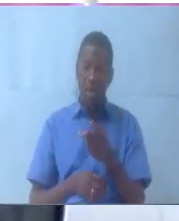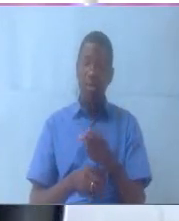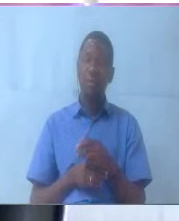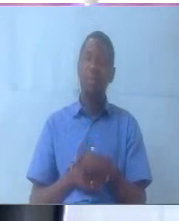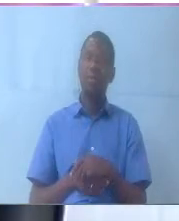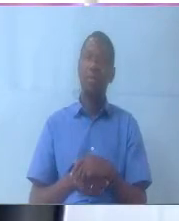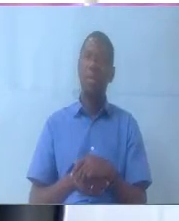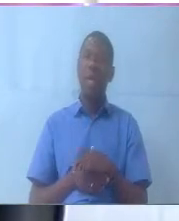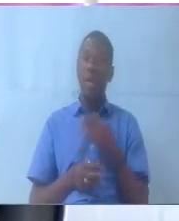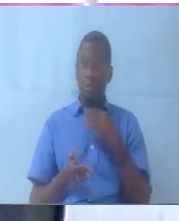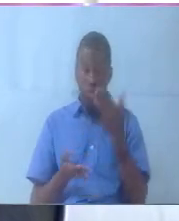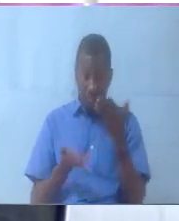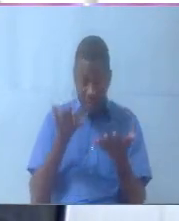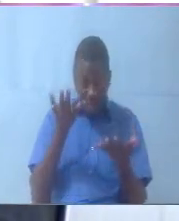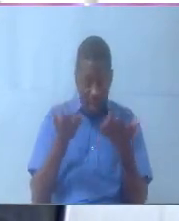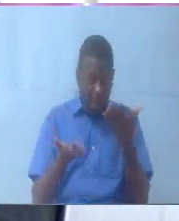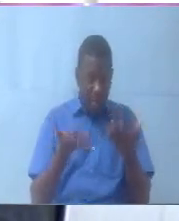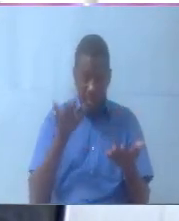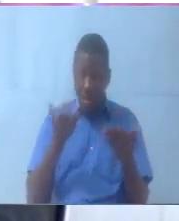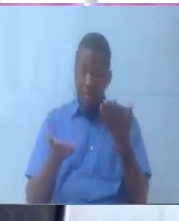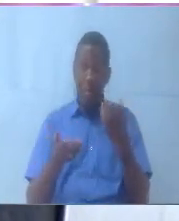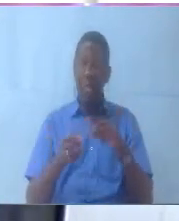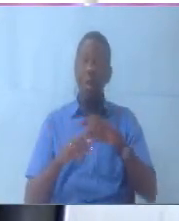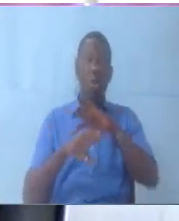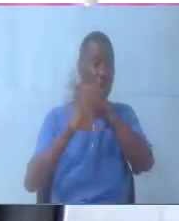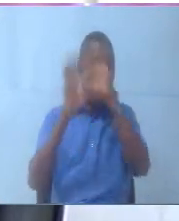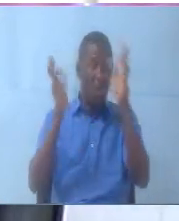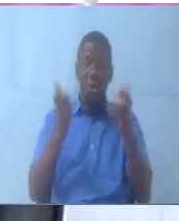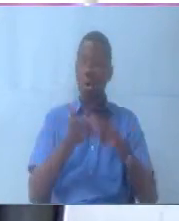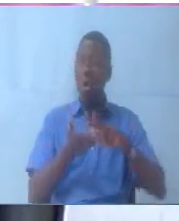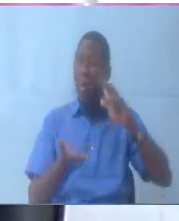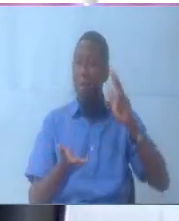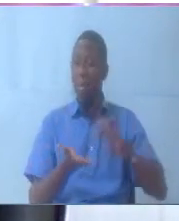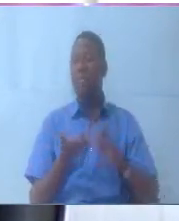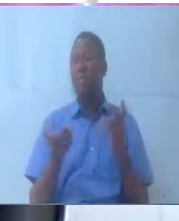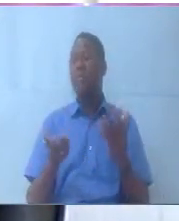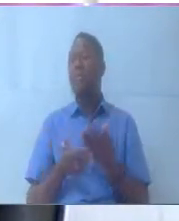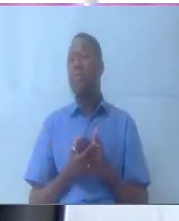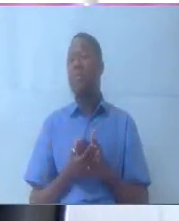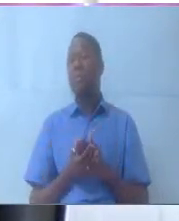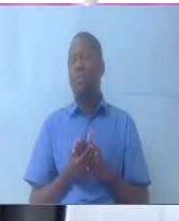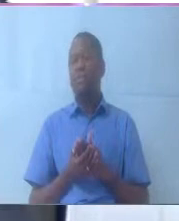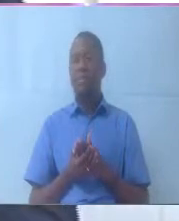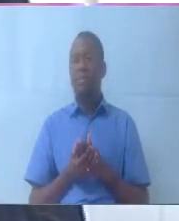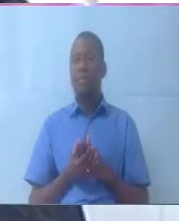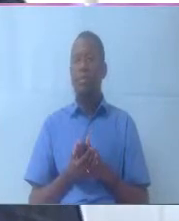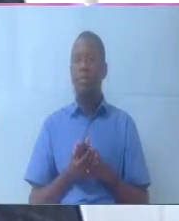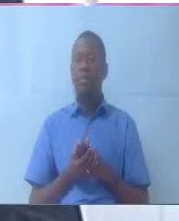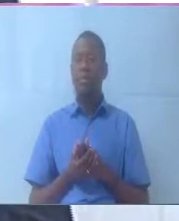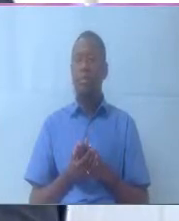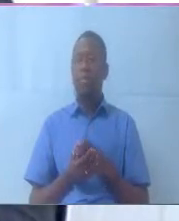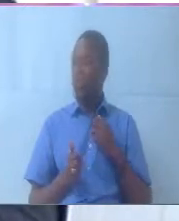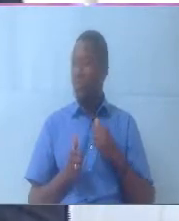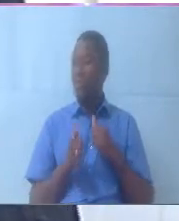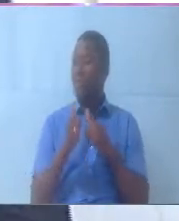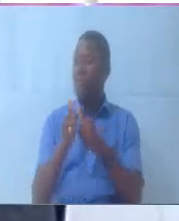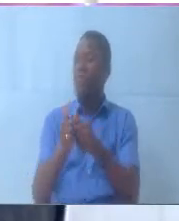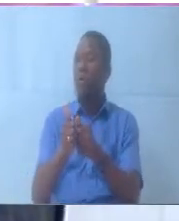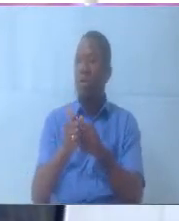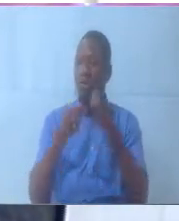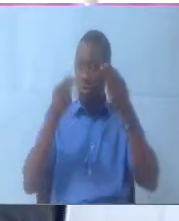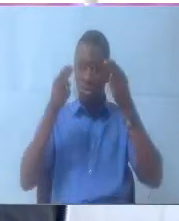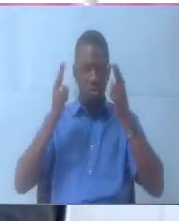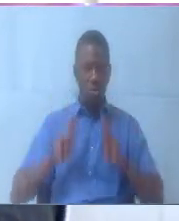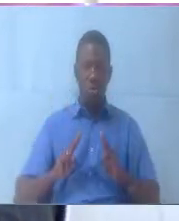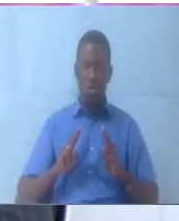and you evaluate the evidence. andu yena wo sedo lu jube wo tumi kolu to Apply the law to the evidence. yelu atamandi